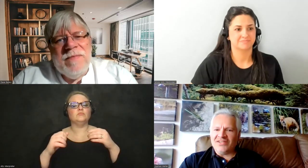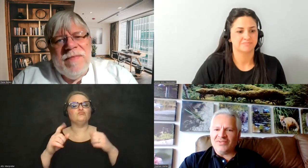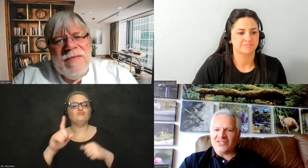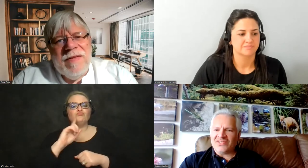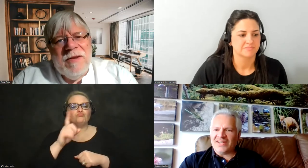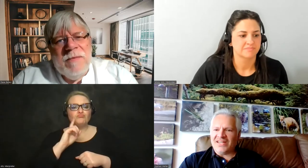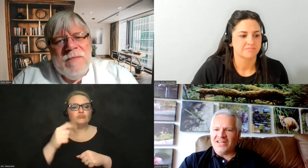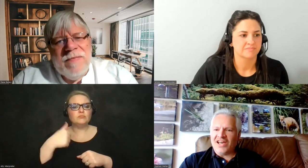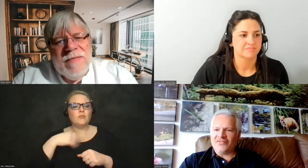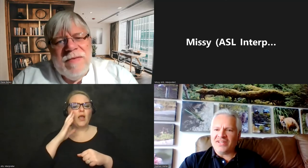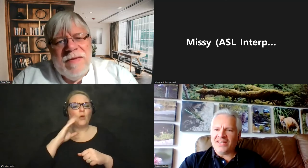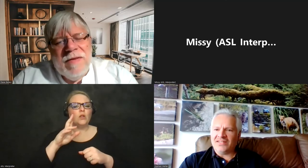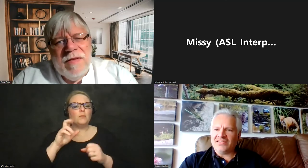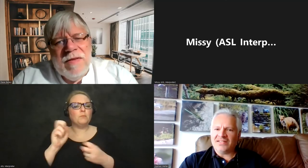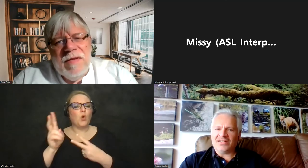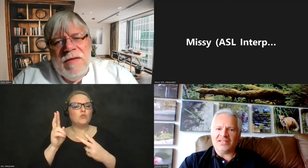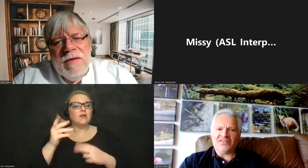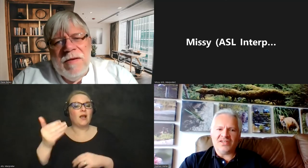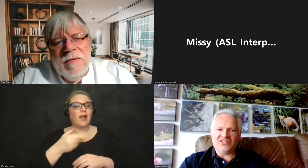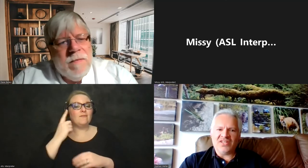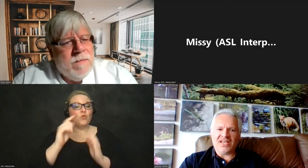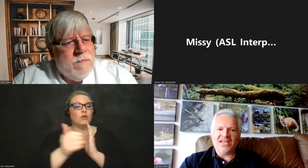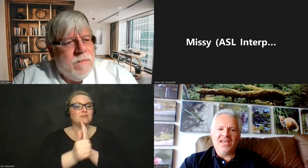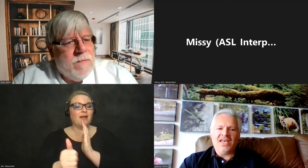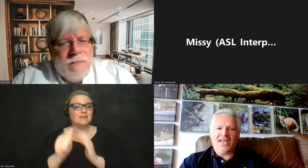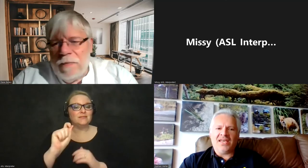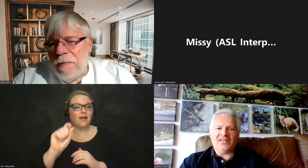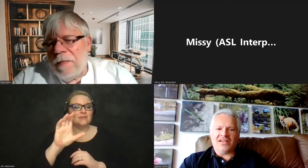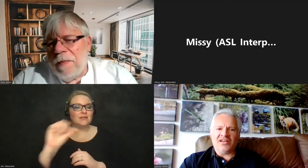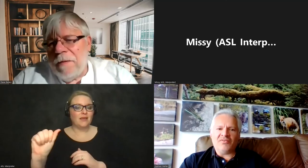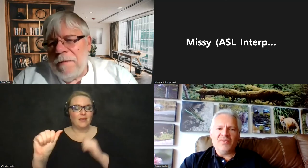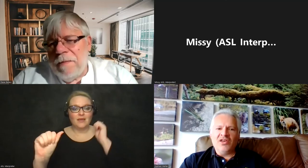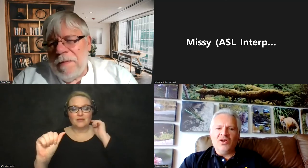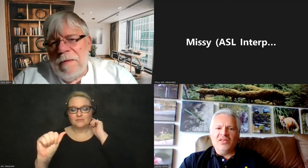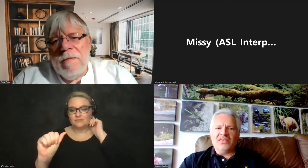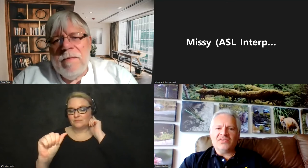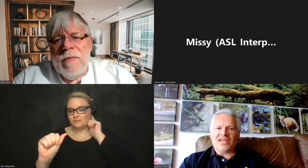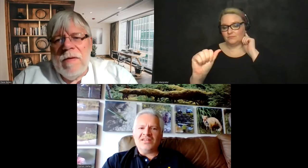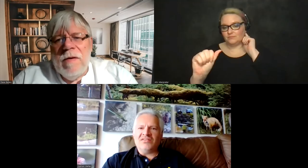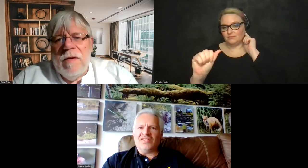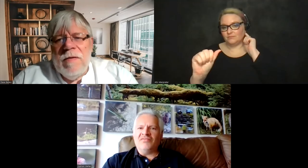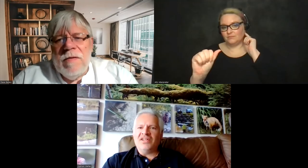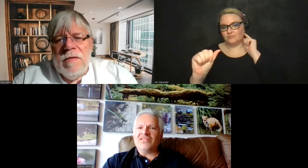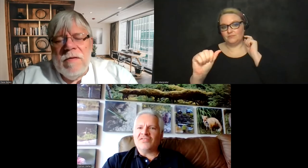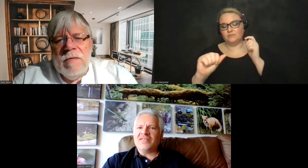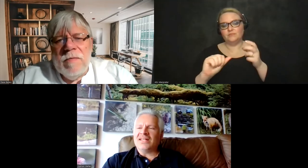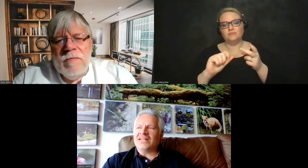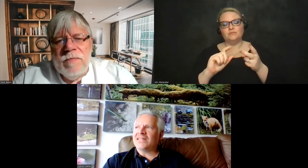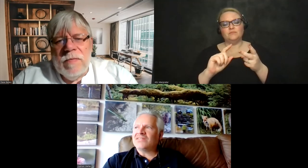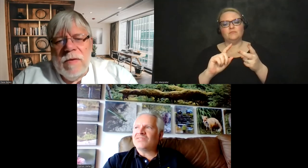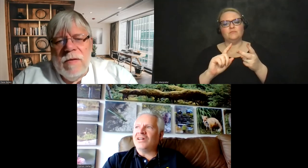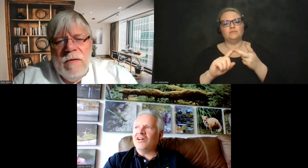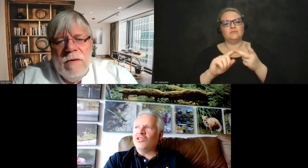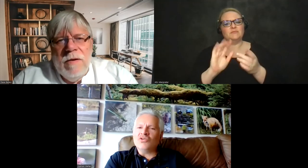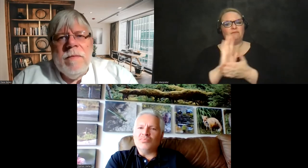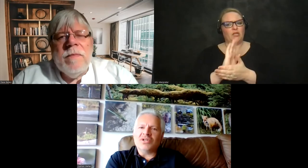post another which is uh hire for talent uh dot ca and uh the second uh video there from that